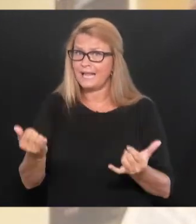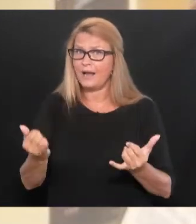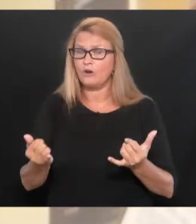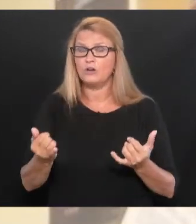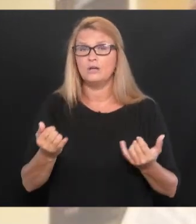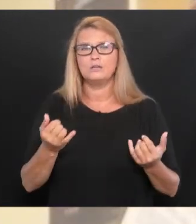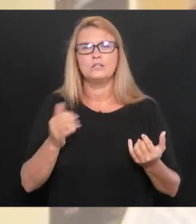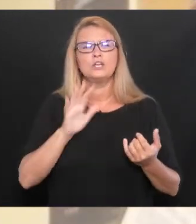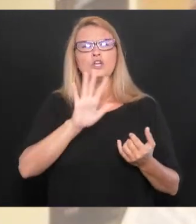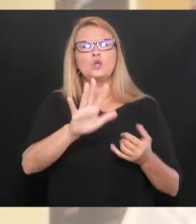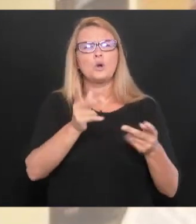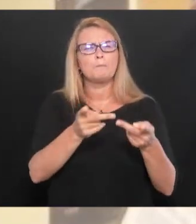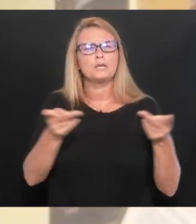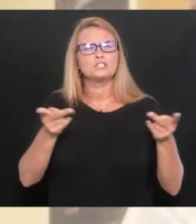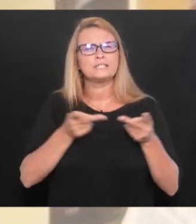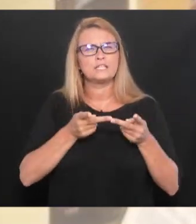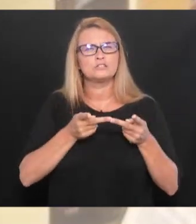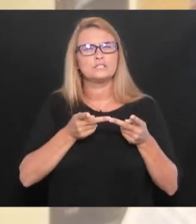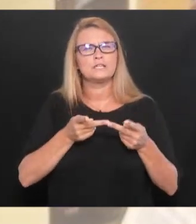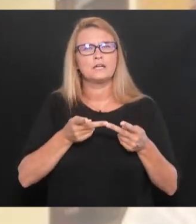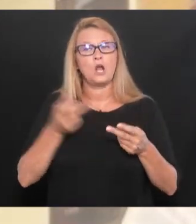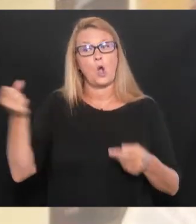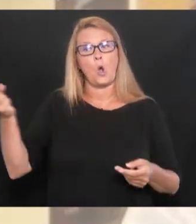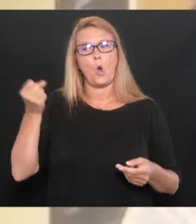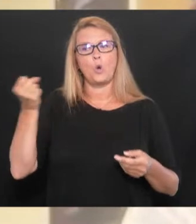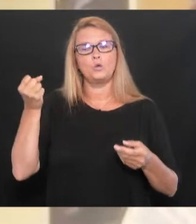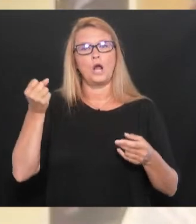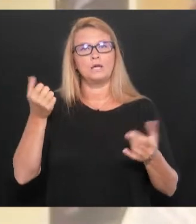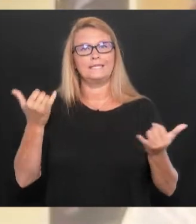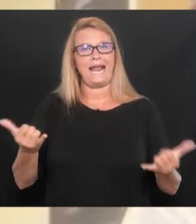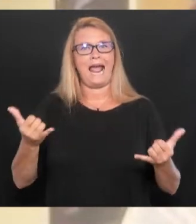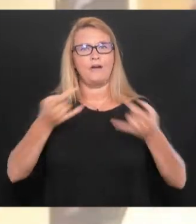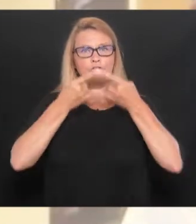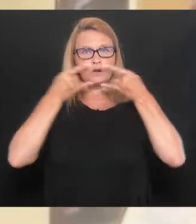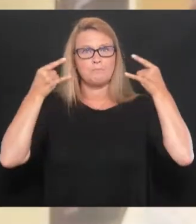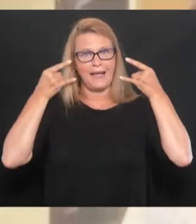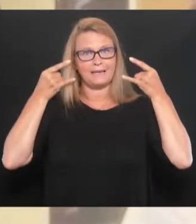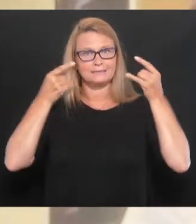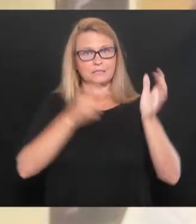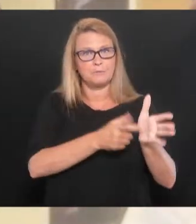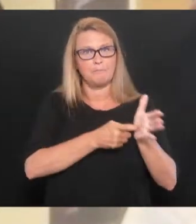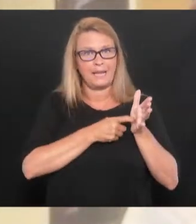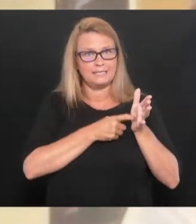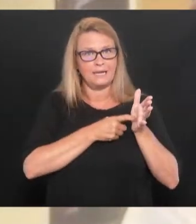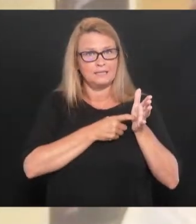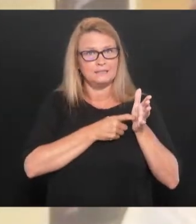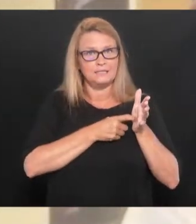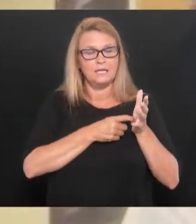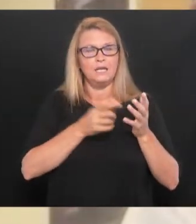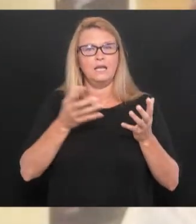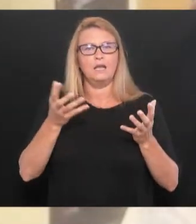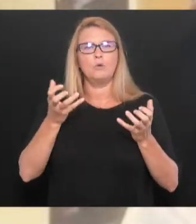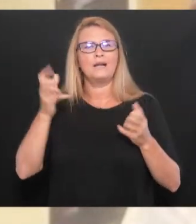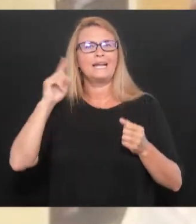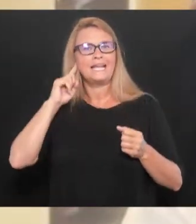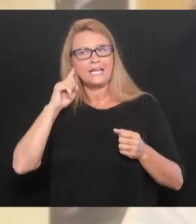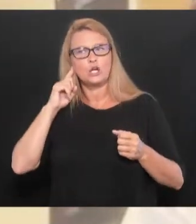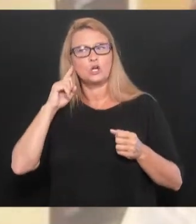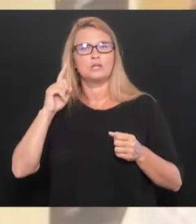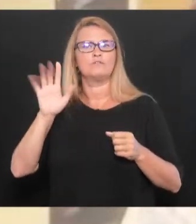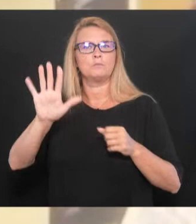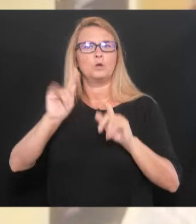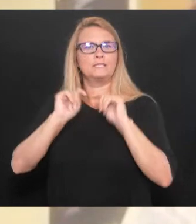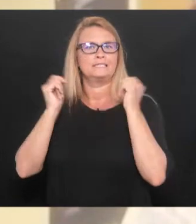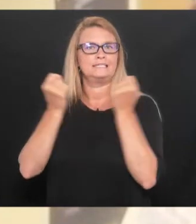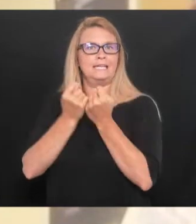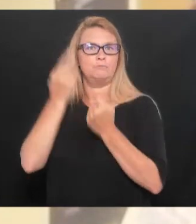your position on holding off on a mask mandate right now? And I'd also like to hear from the public health advisors about the reasoning for